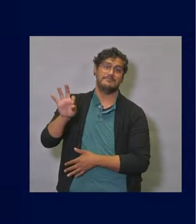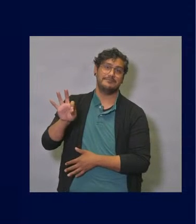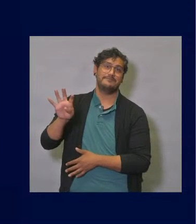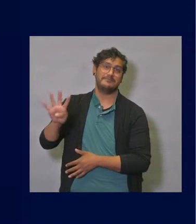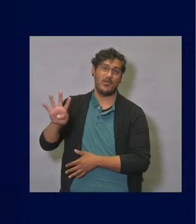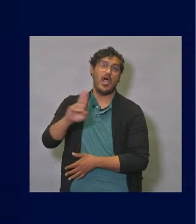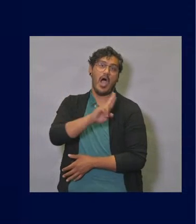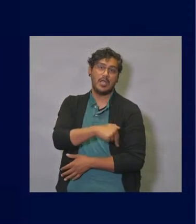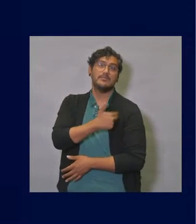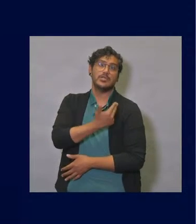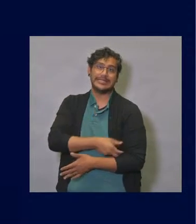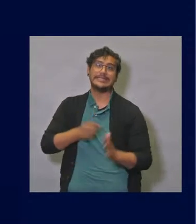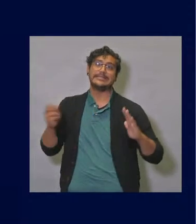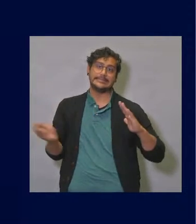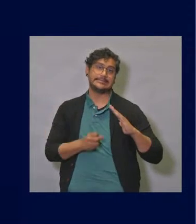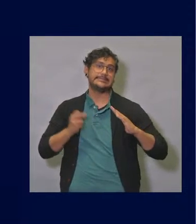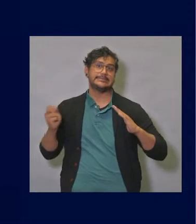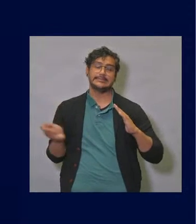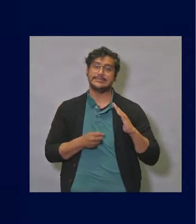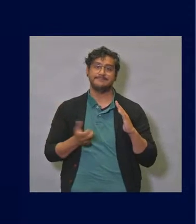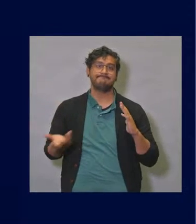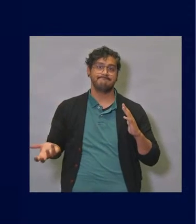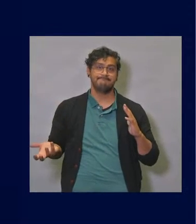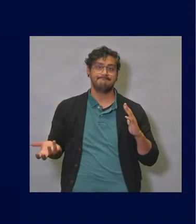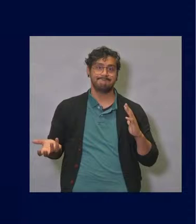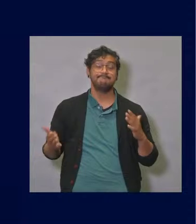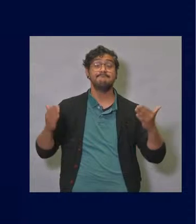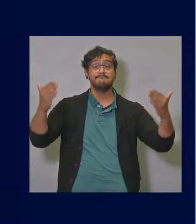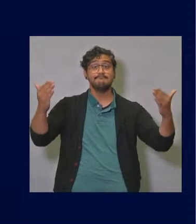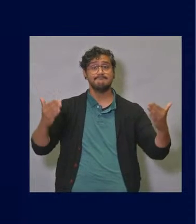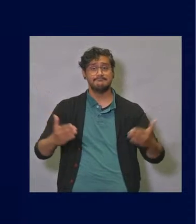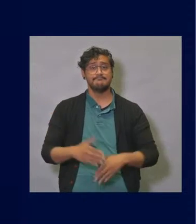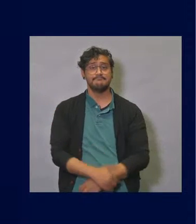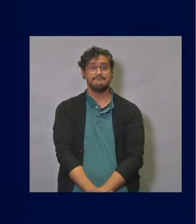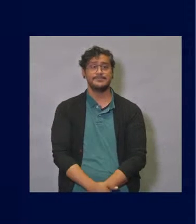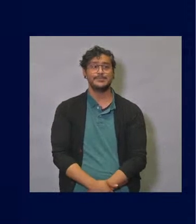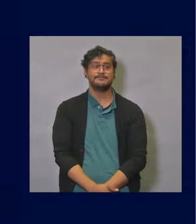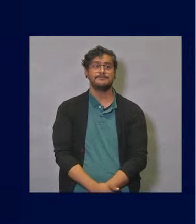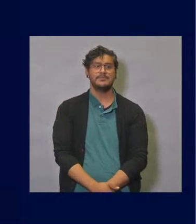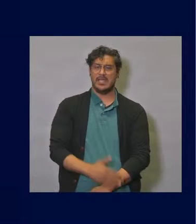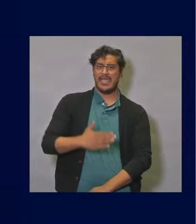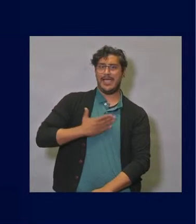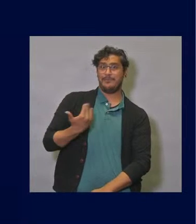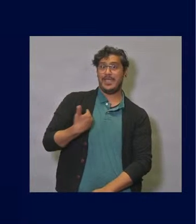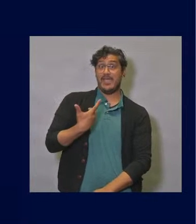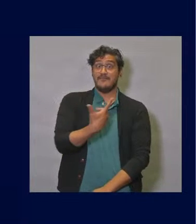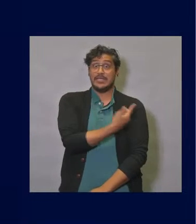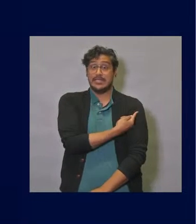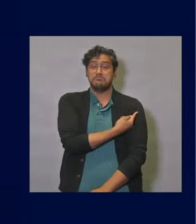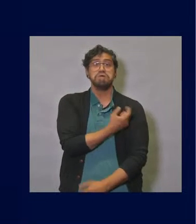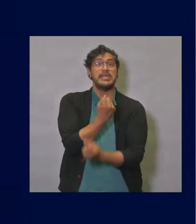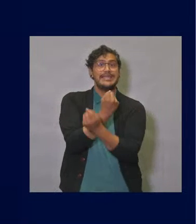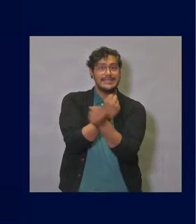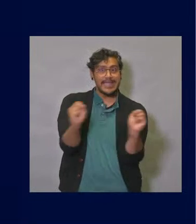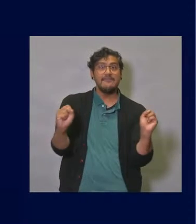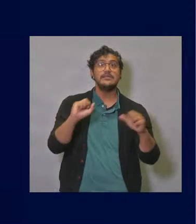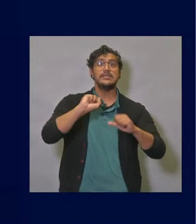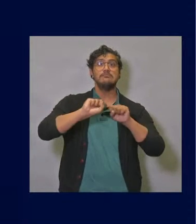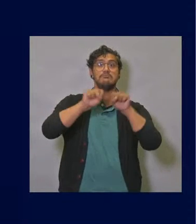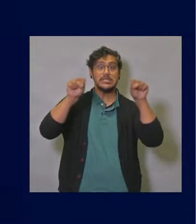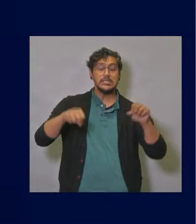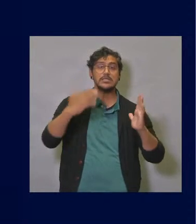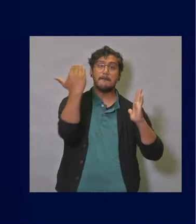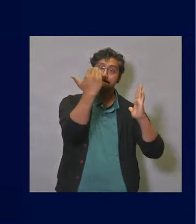4,794 hospitalizations. I'll go on to the next slide. We're grateful to have a vaccine safety infrastructure that